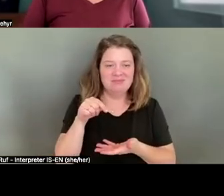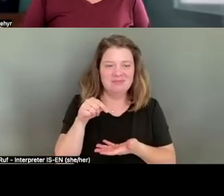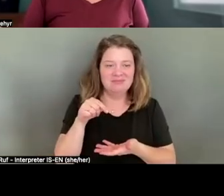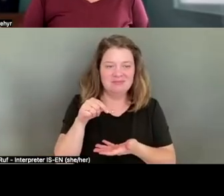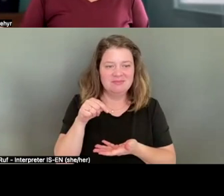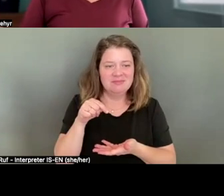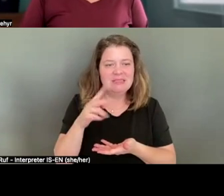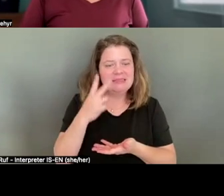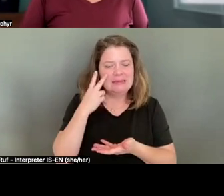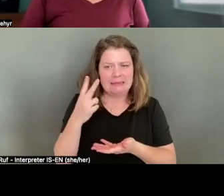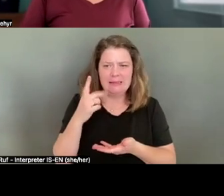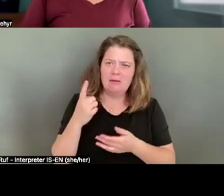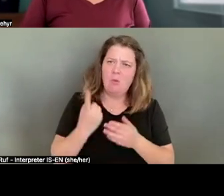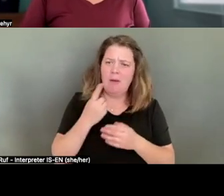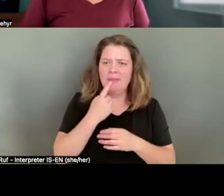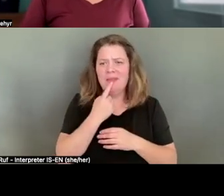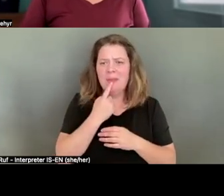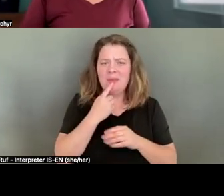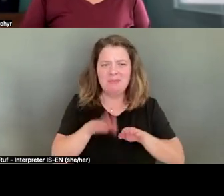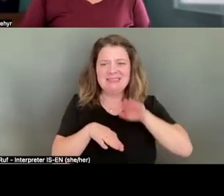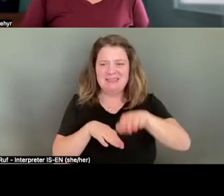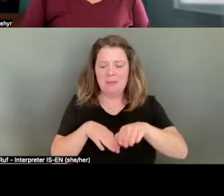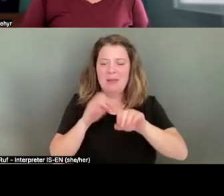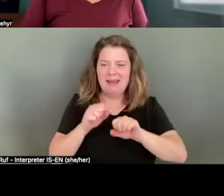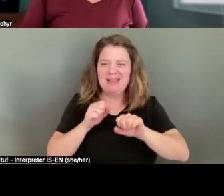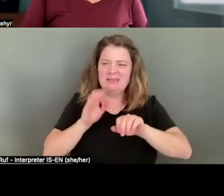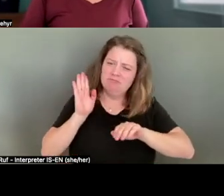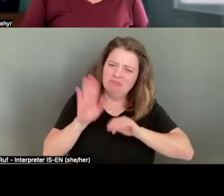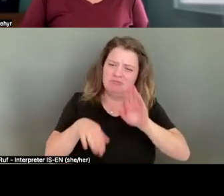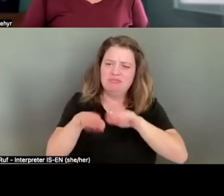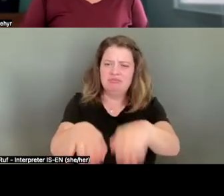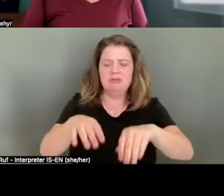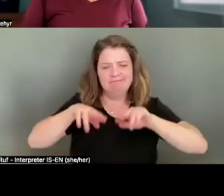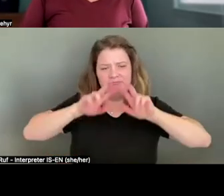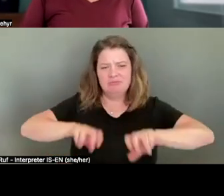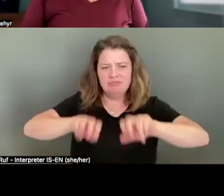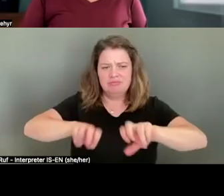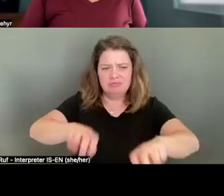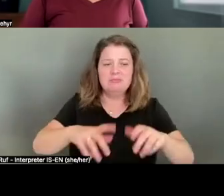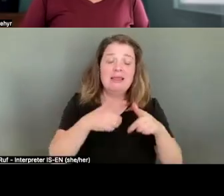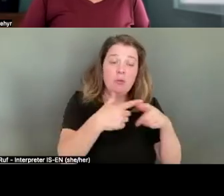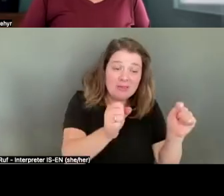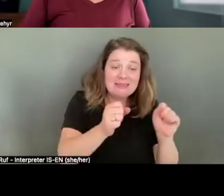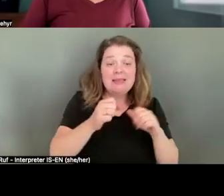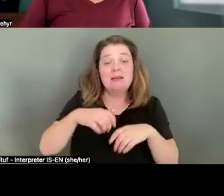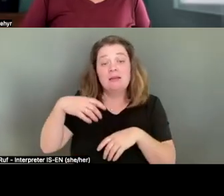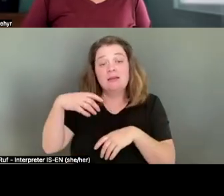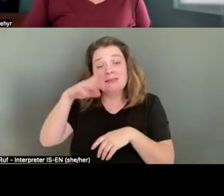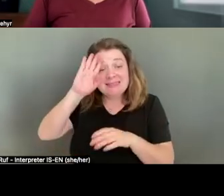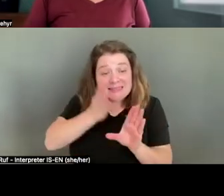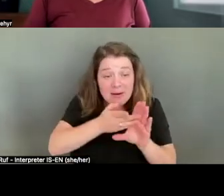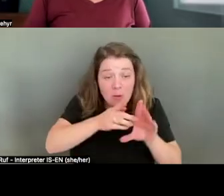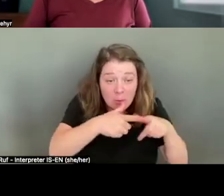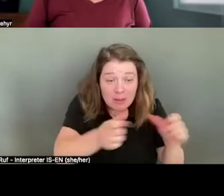for future research in linguistics and cognitive science, examining kind of